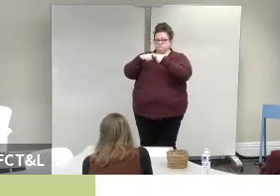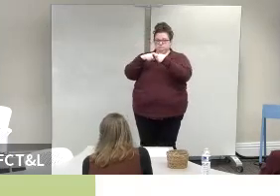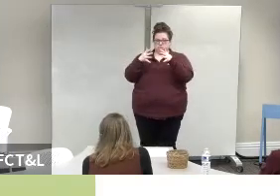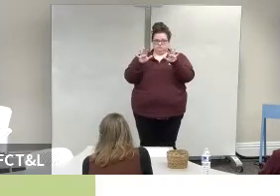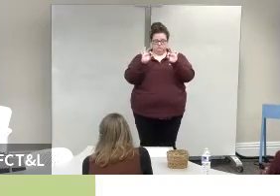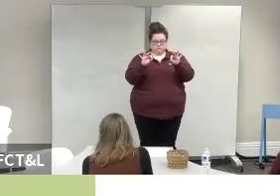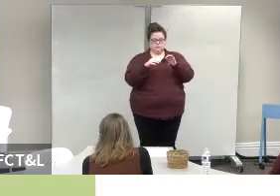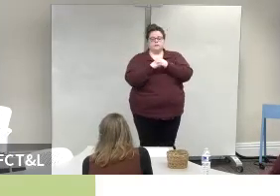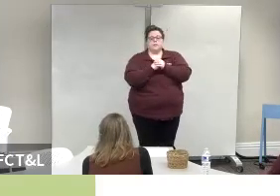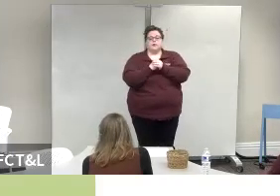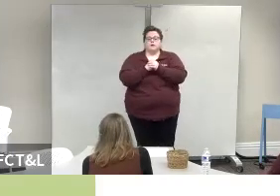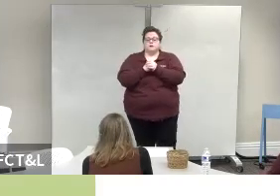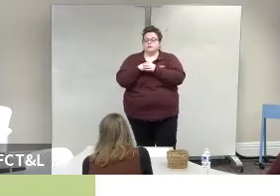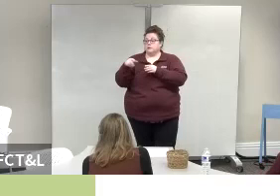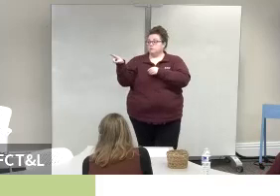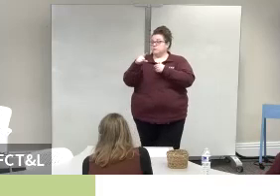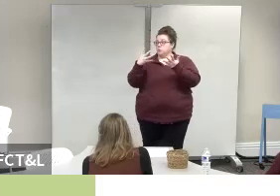All right, so